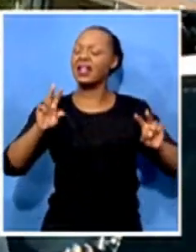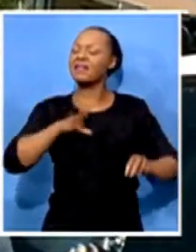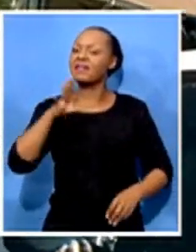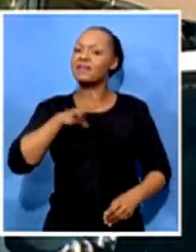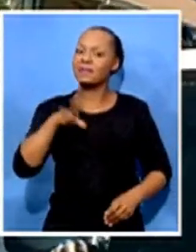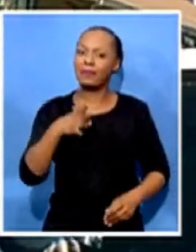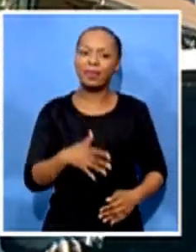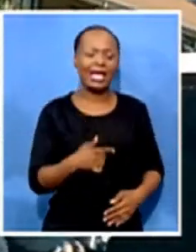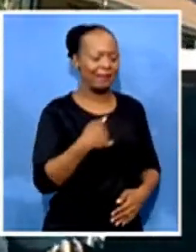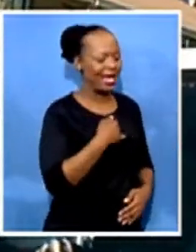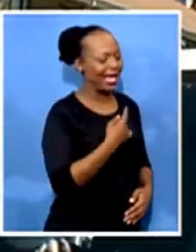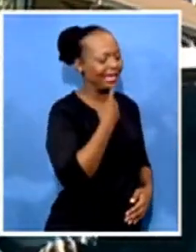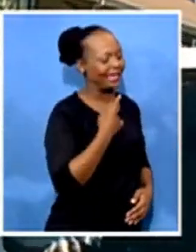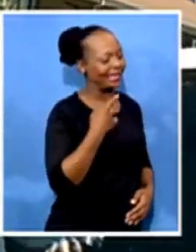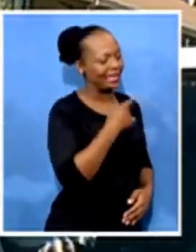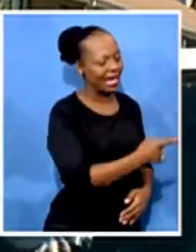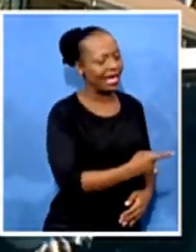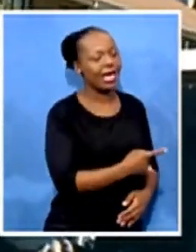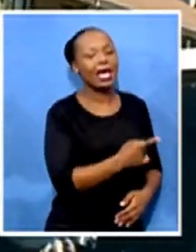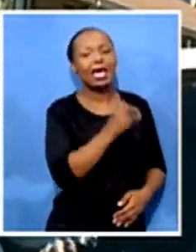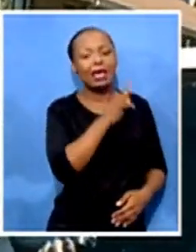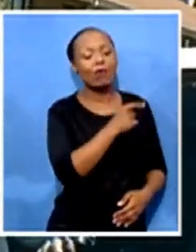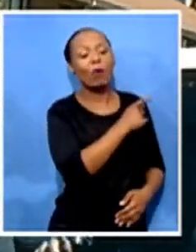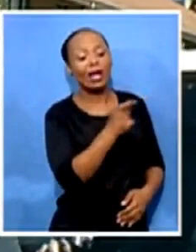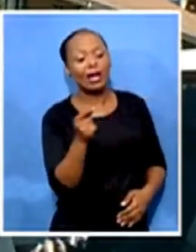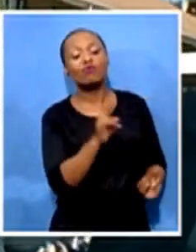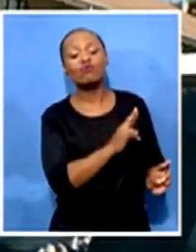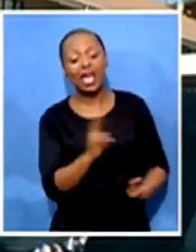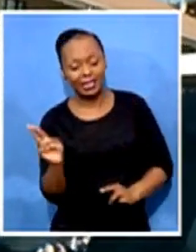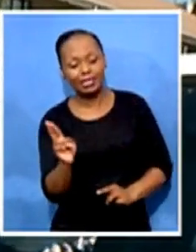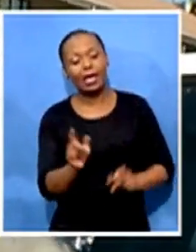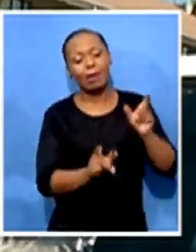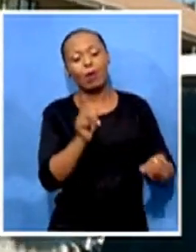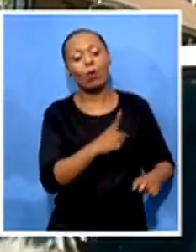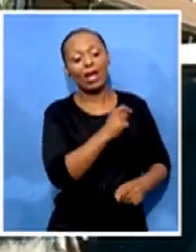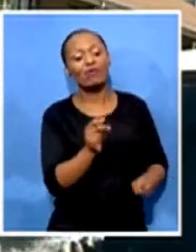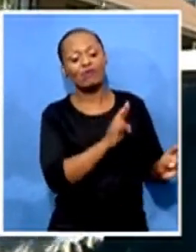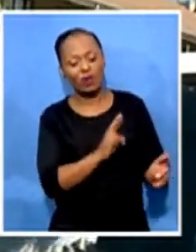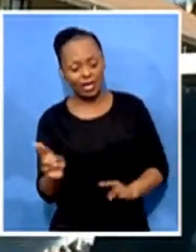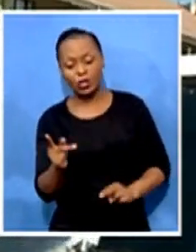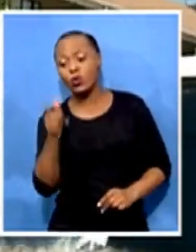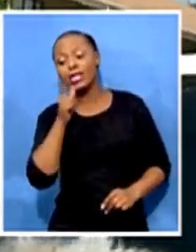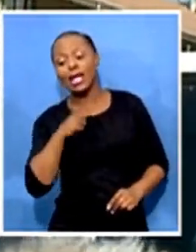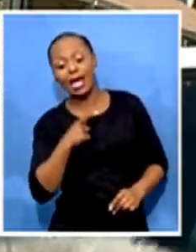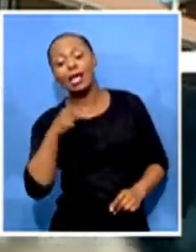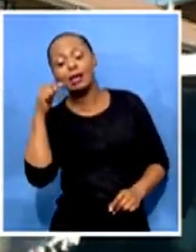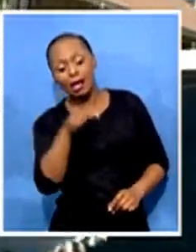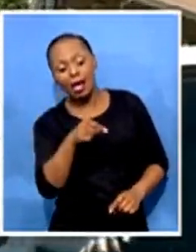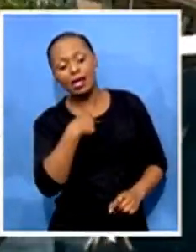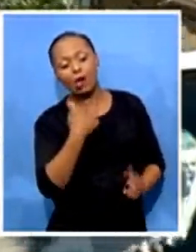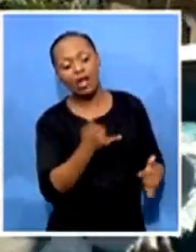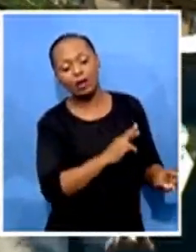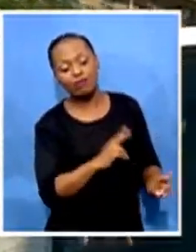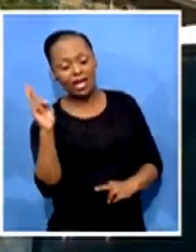100 ready, and you say to me, we are here, we are ready, we're going to move, we will escort you, we take you down, you do what must be done.